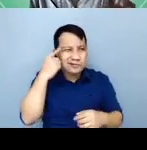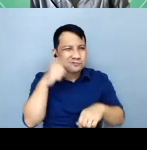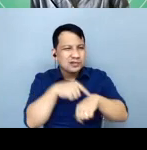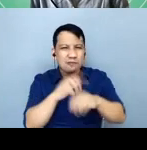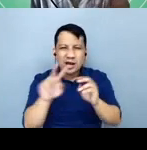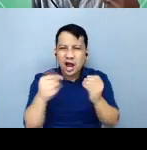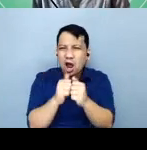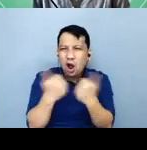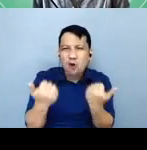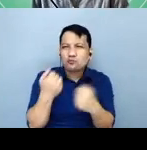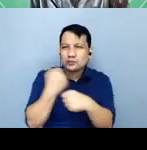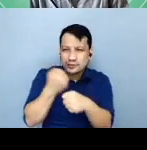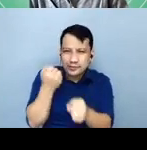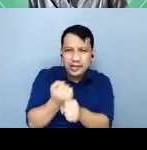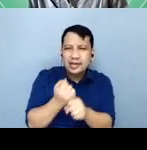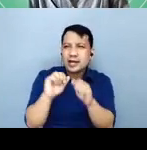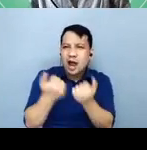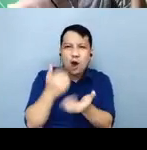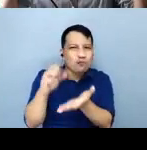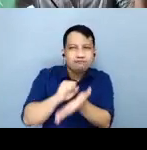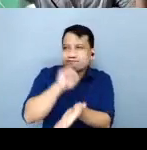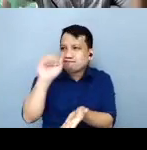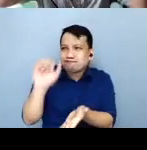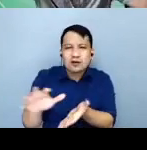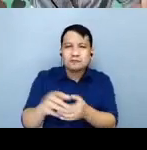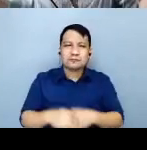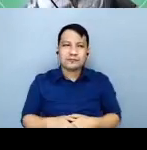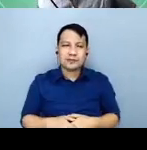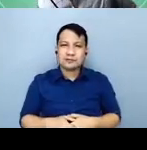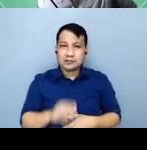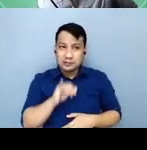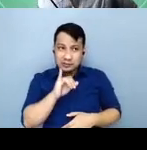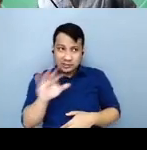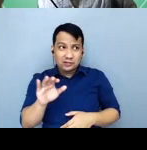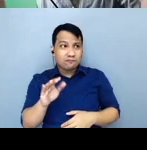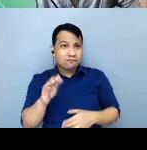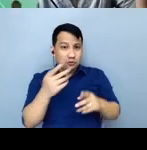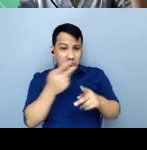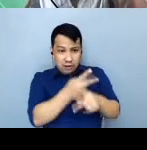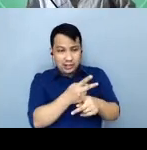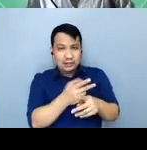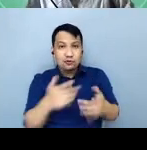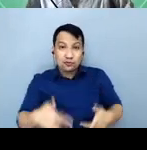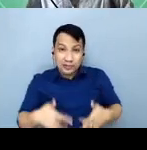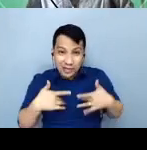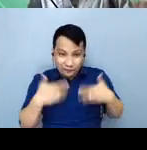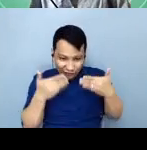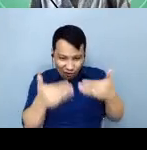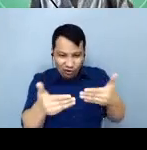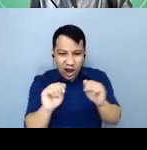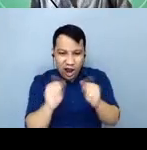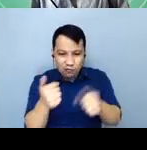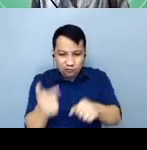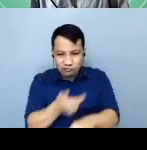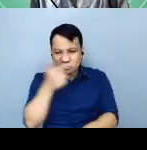it's manufactured, the way it's sourced, the way it's disposed of, if you look at the product's life cycle and kind of break it down and thoroughly